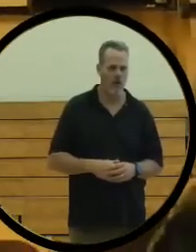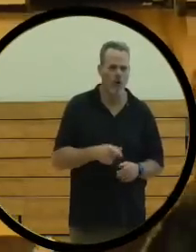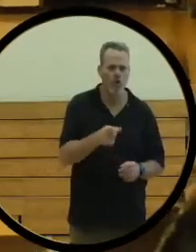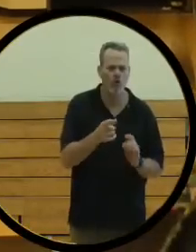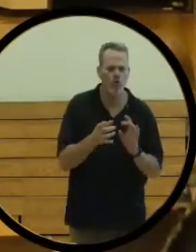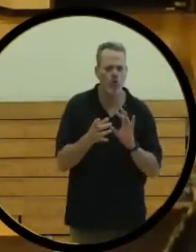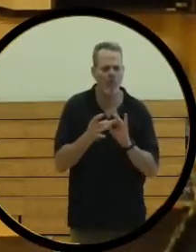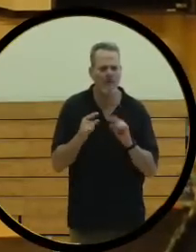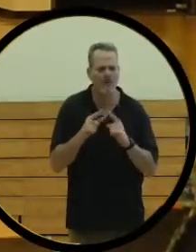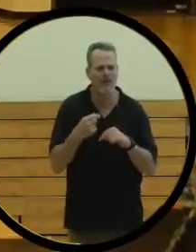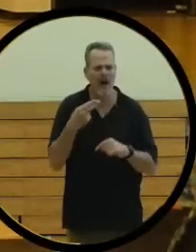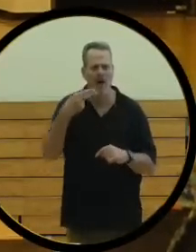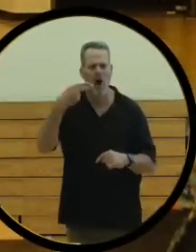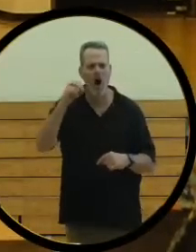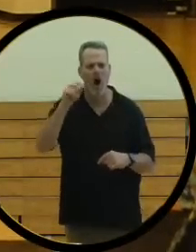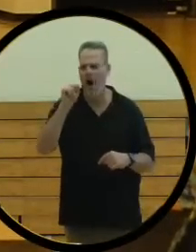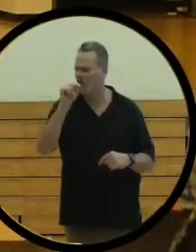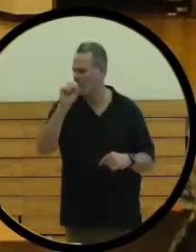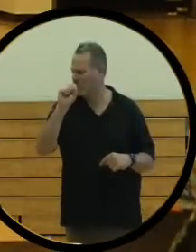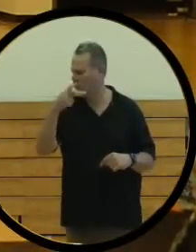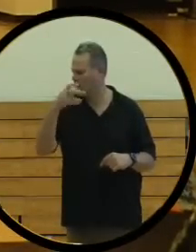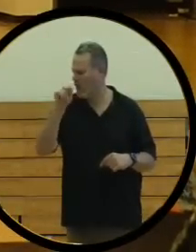Mentioned about hot spots and